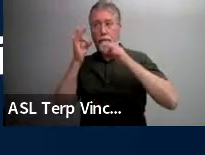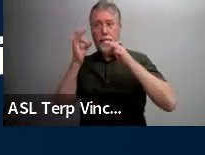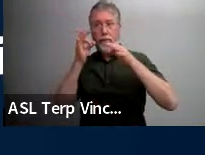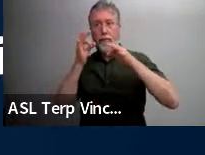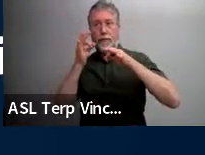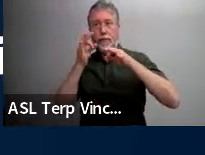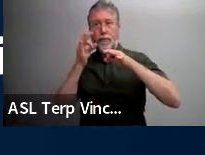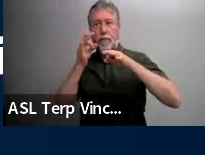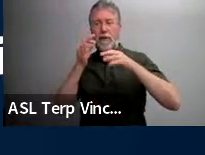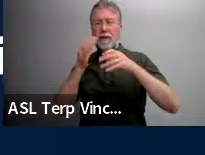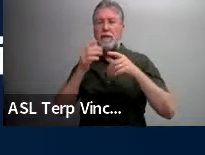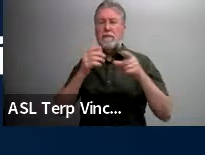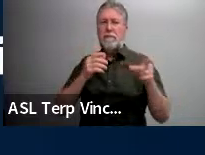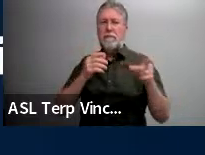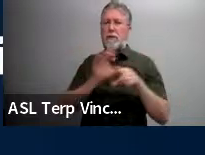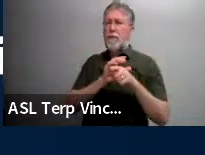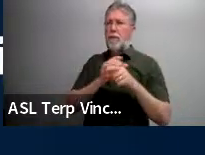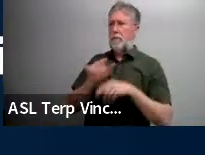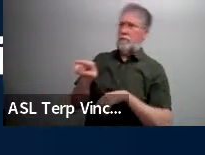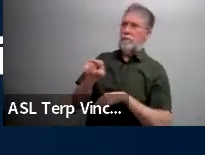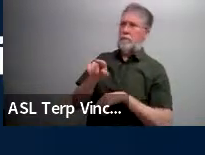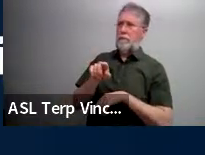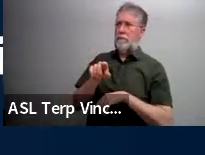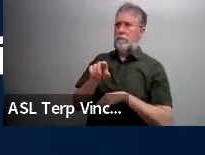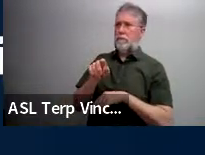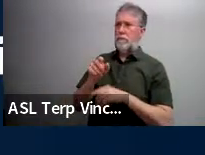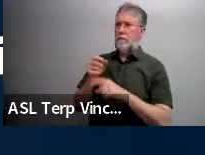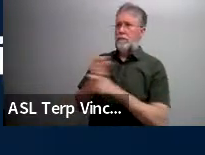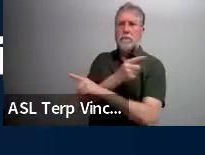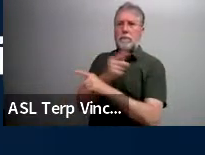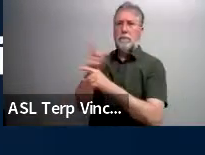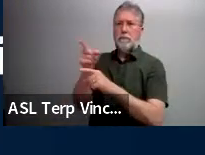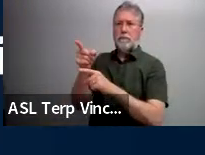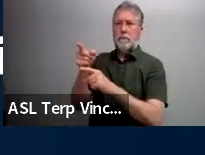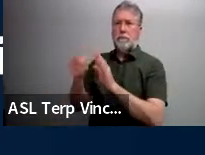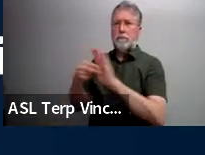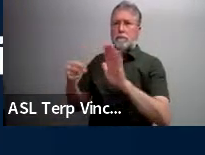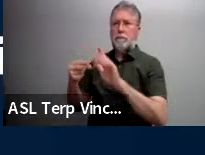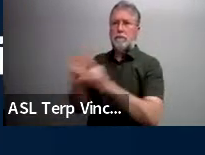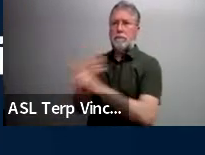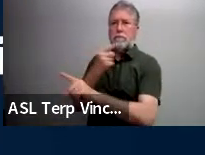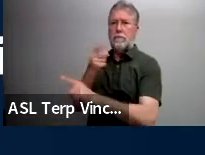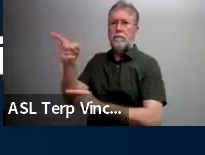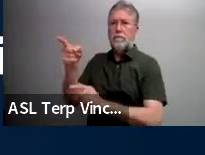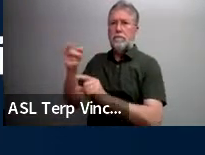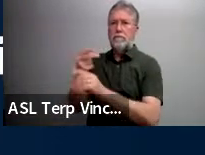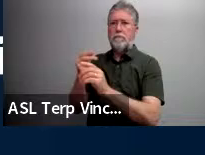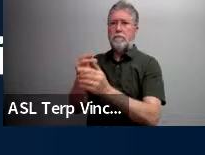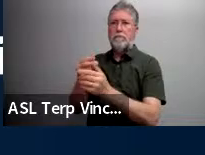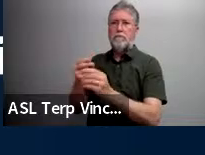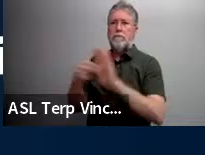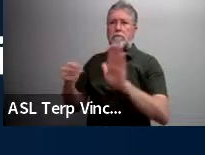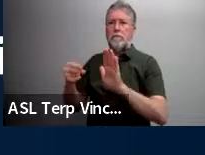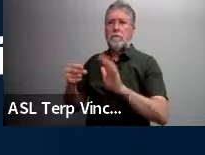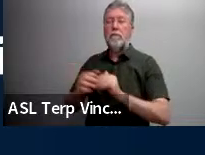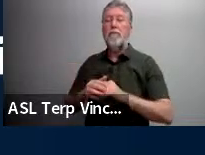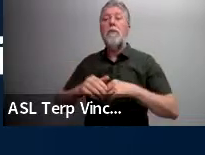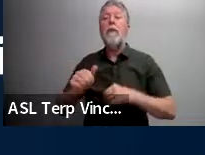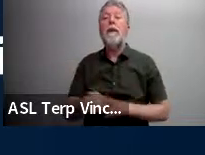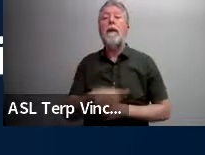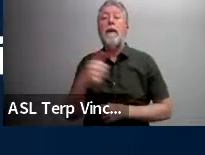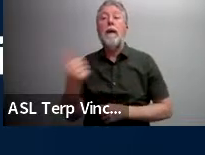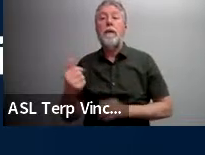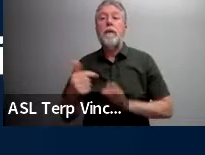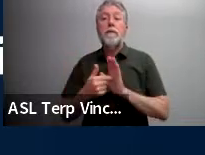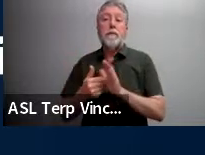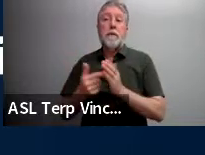the system is trained for. Another example is people that may have had a